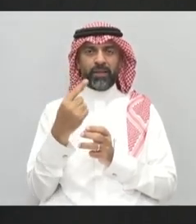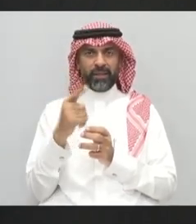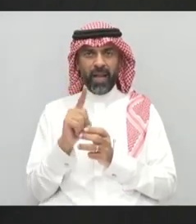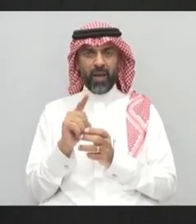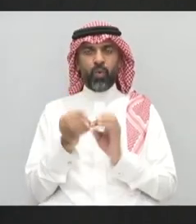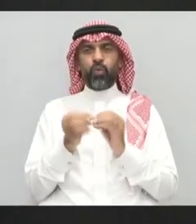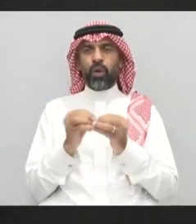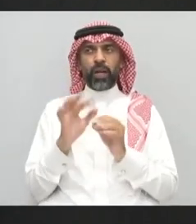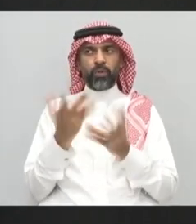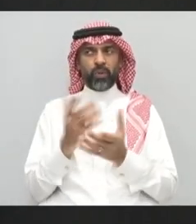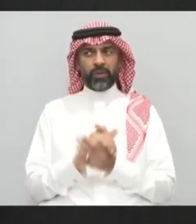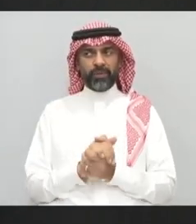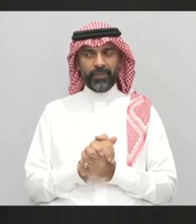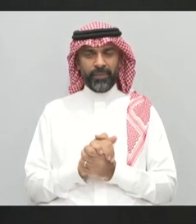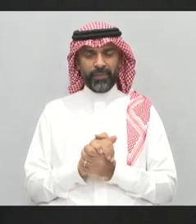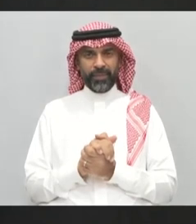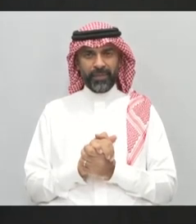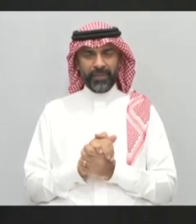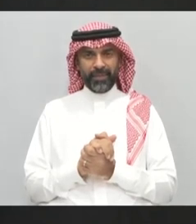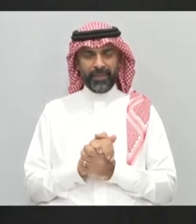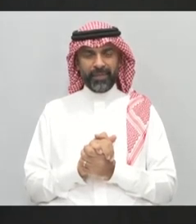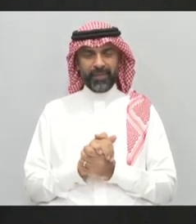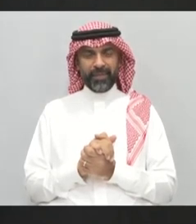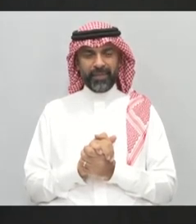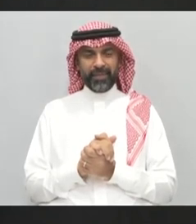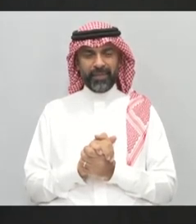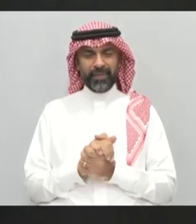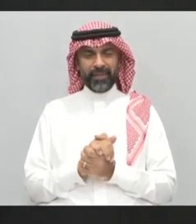you tell me what are these colors? Mm-hmm.